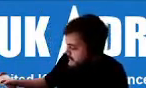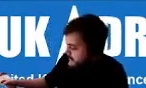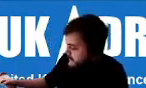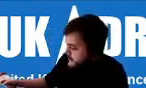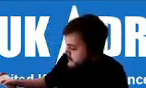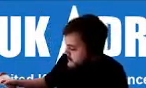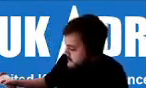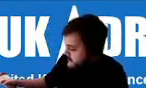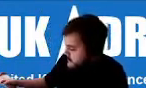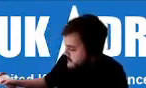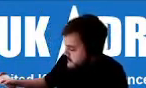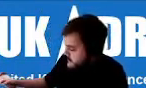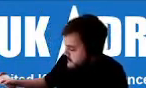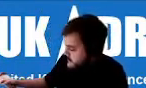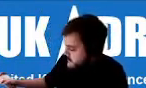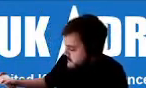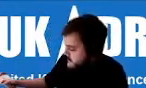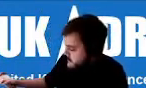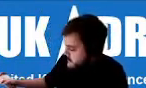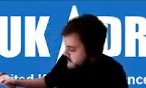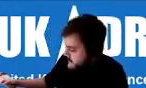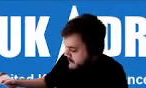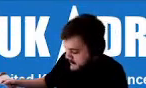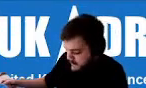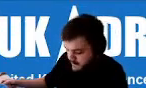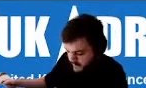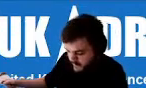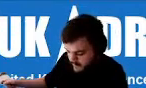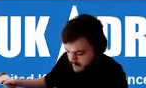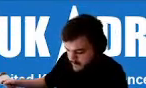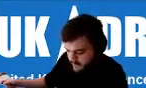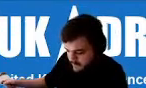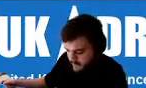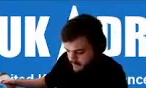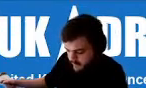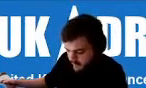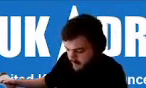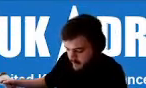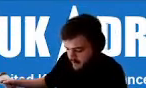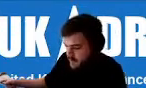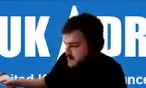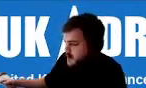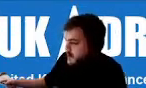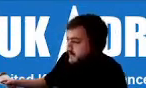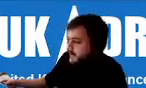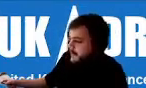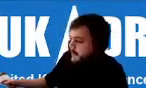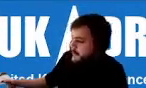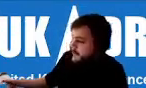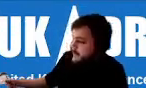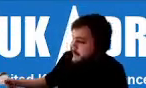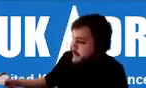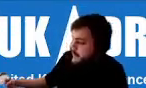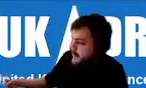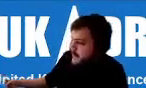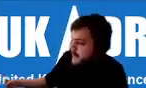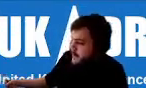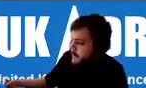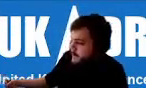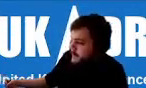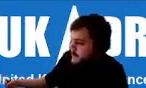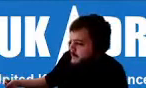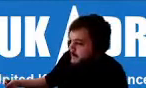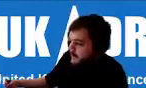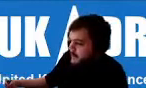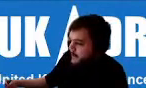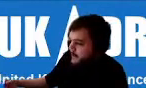is it has been really inspirational, especially listening to someone who has been for so long